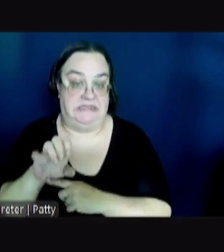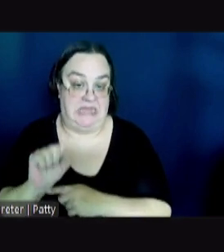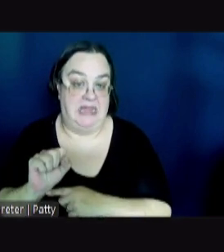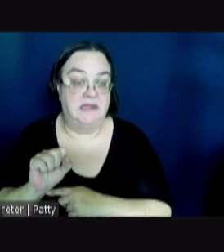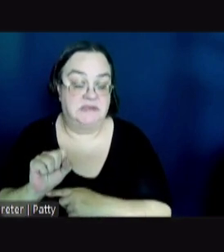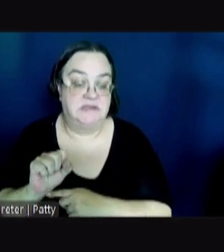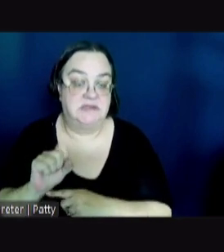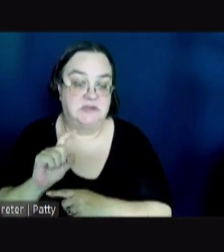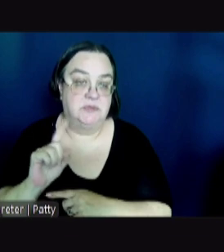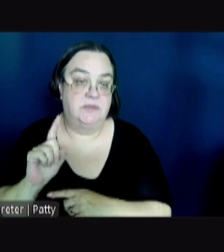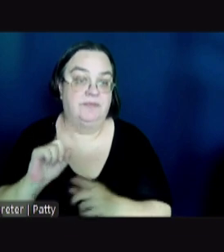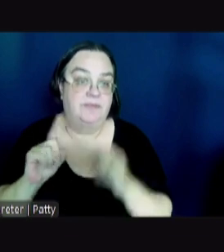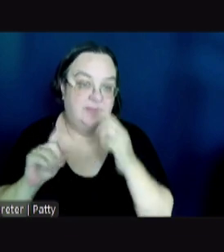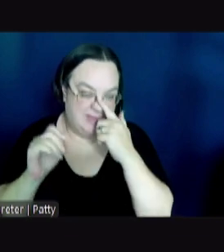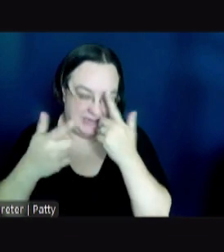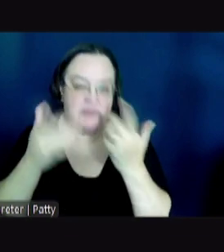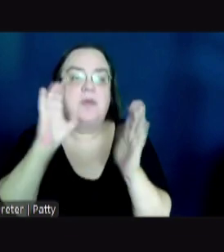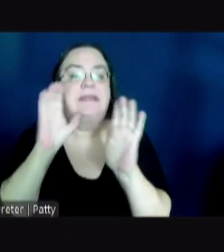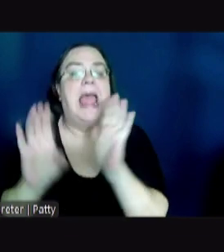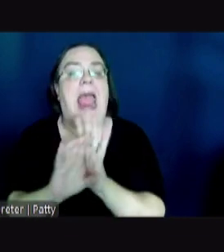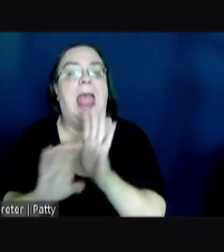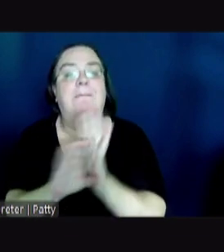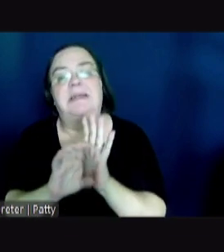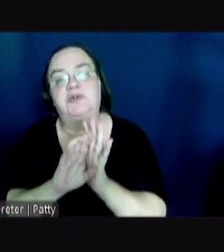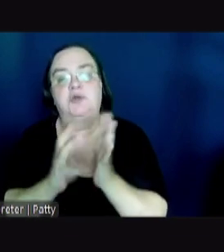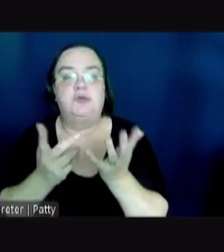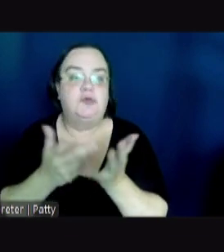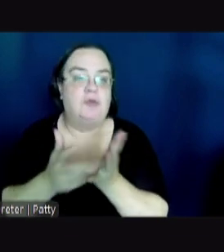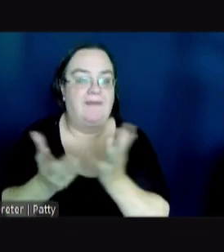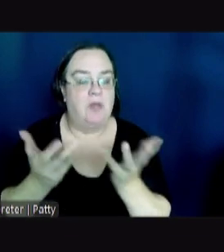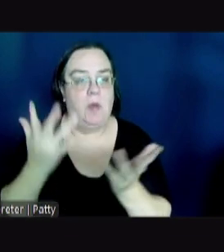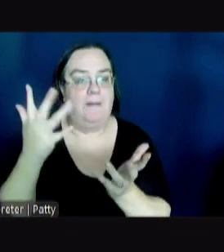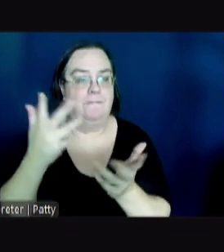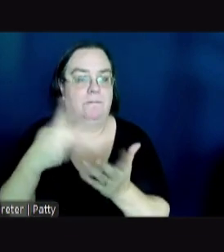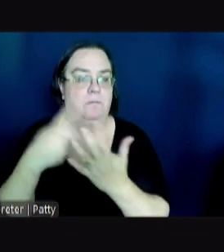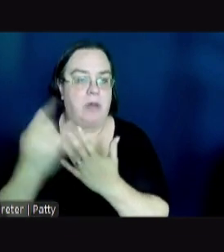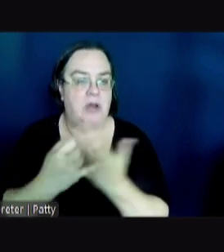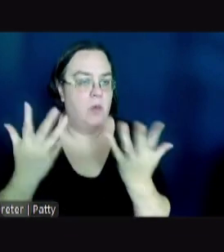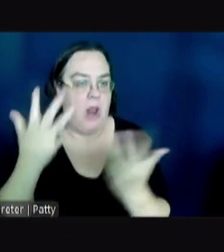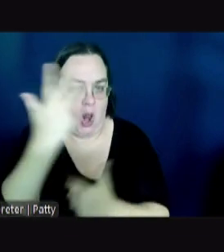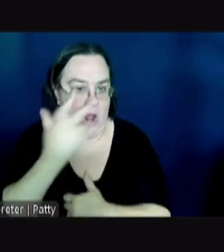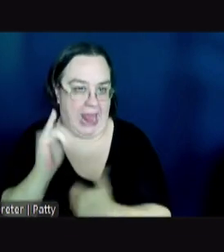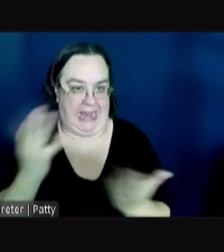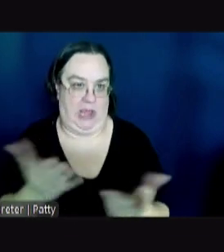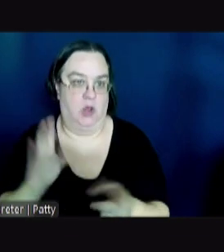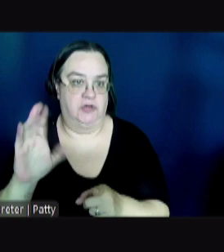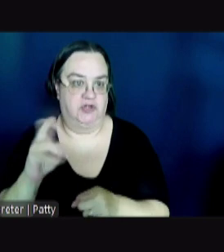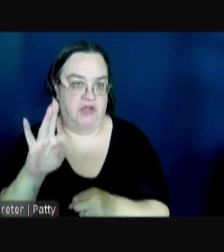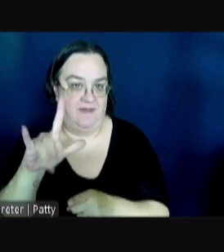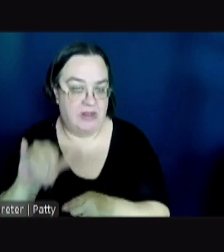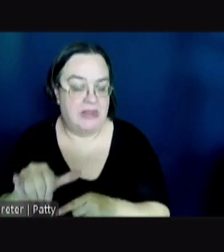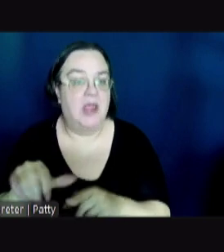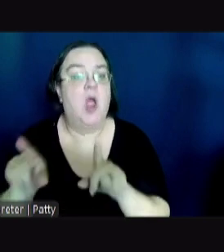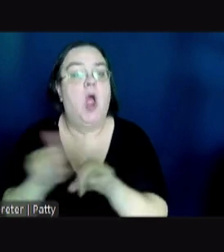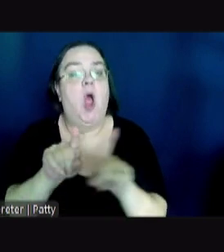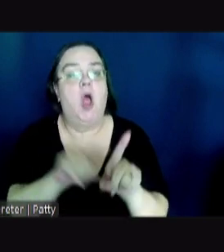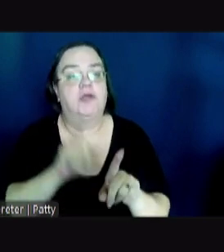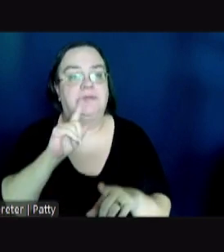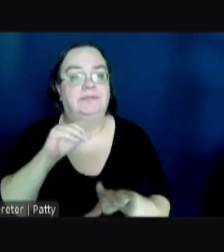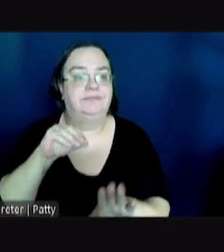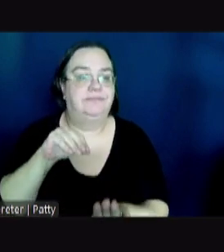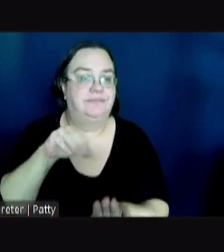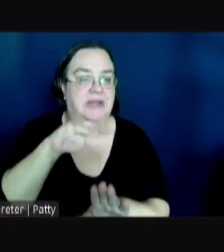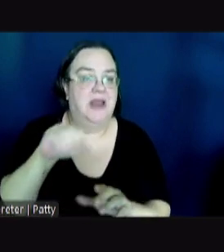Just some images of what the project looks like here at Cheverly, and then also images of the first